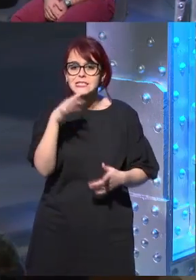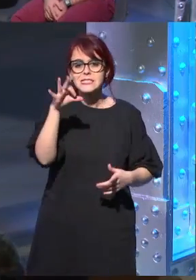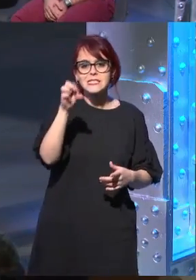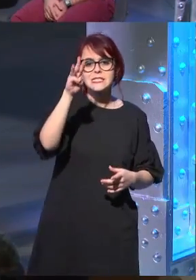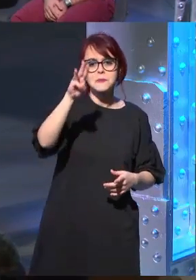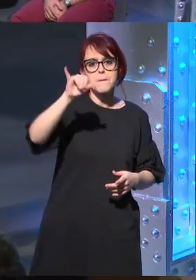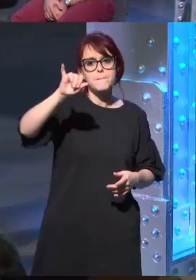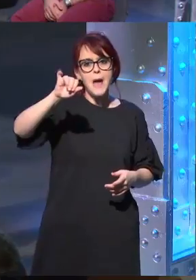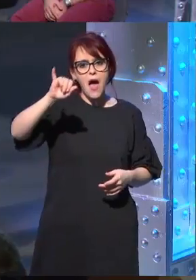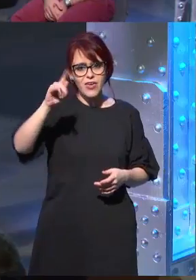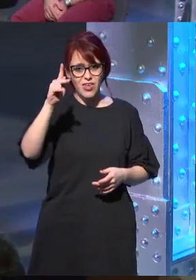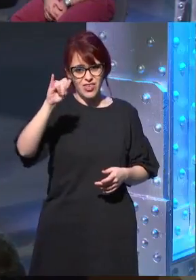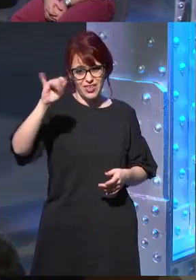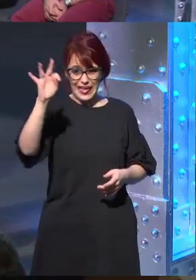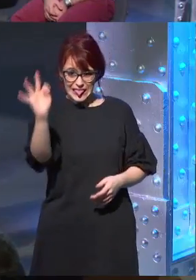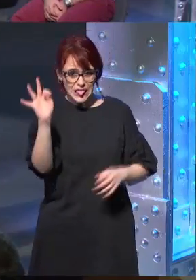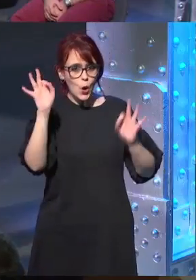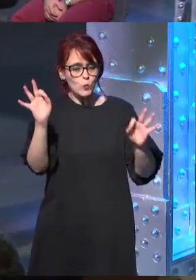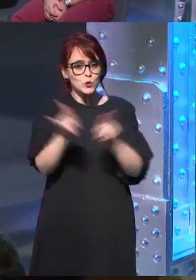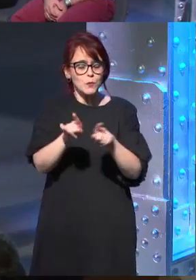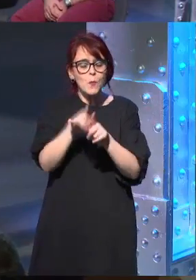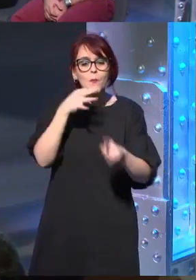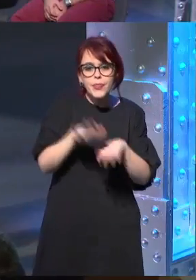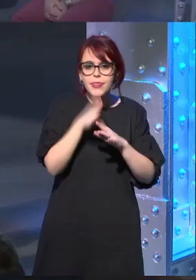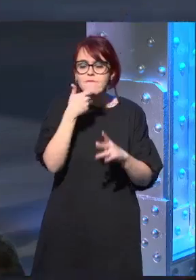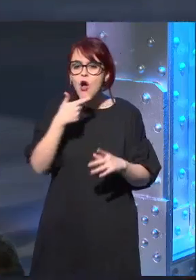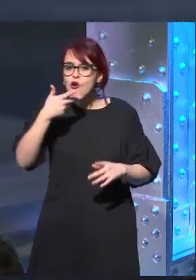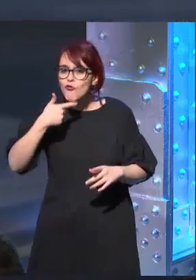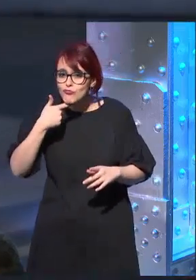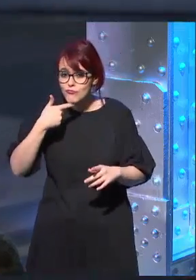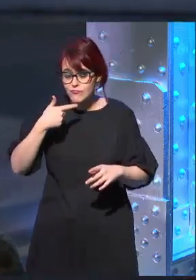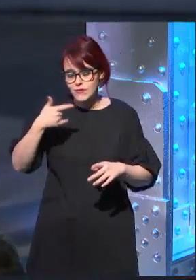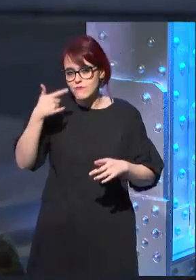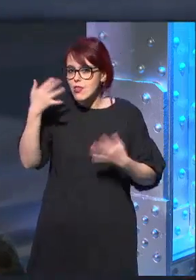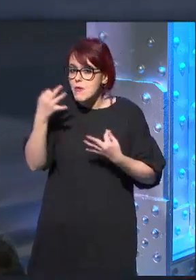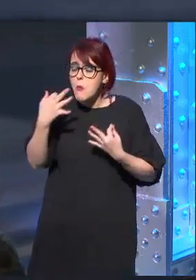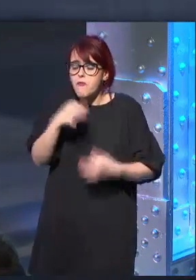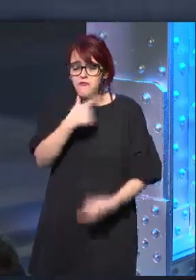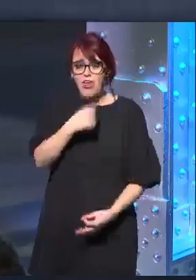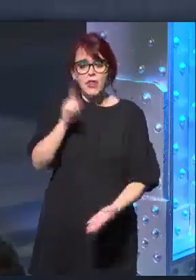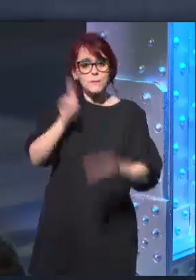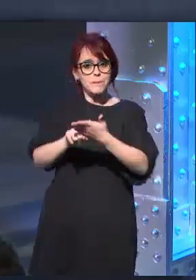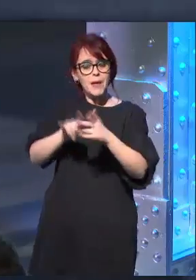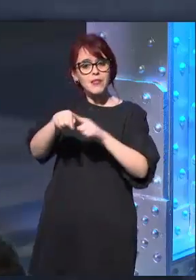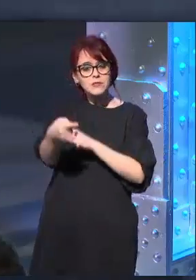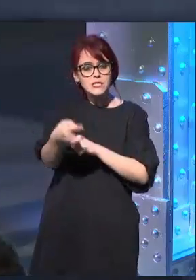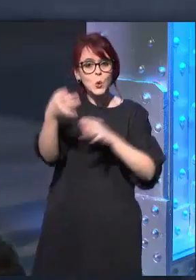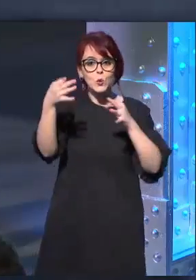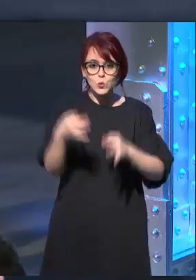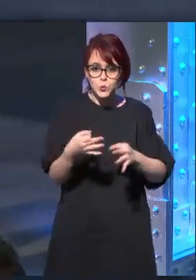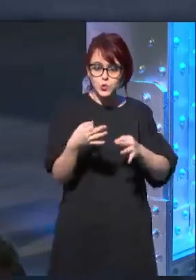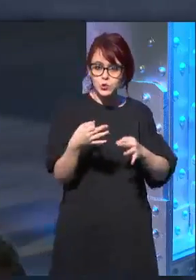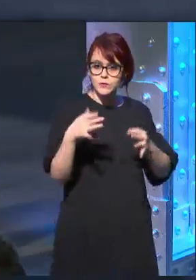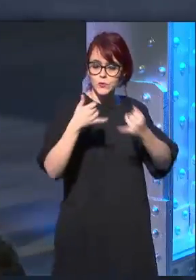just need to be to have a couple of tools that are very easy to find